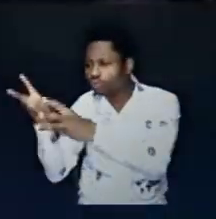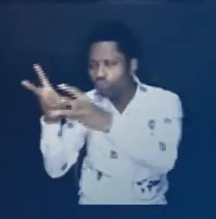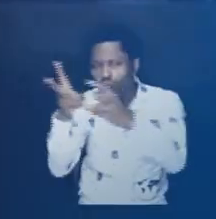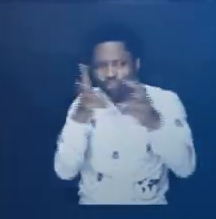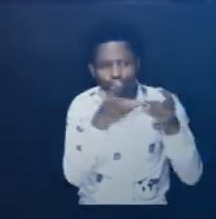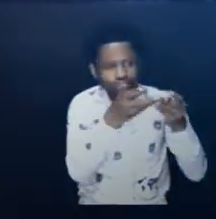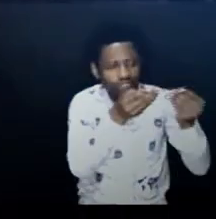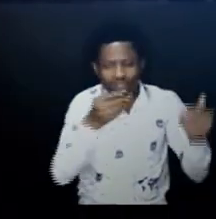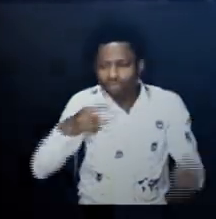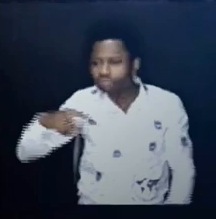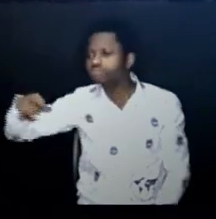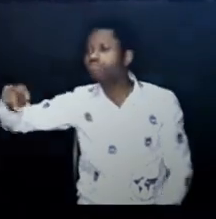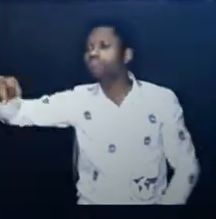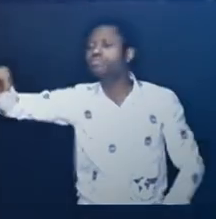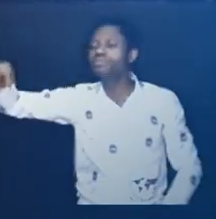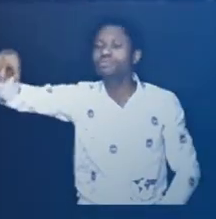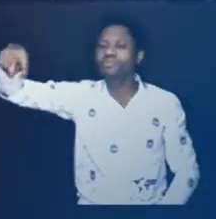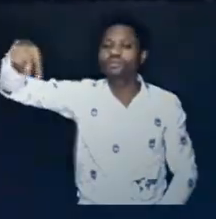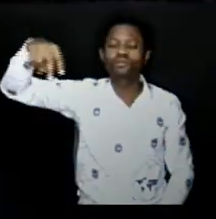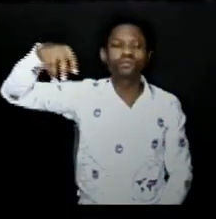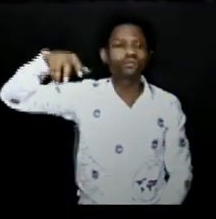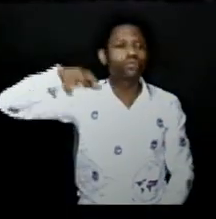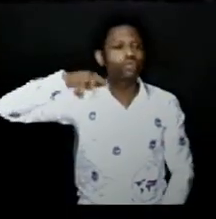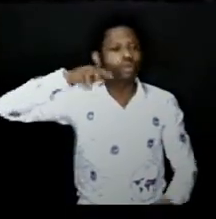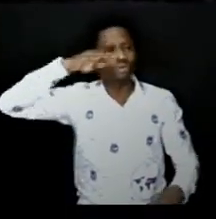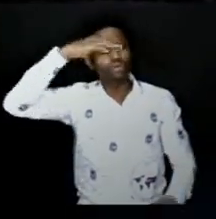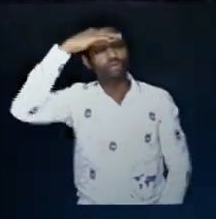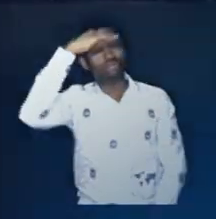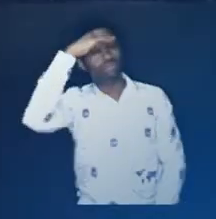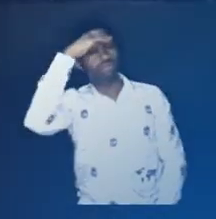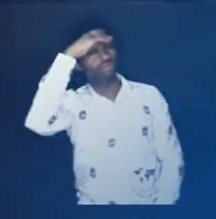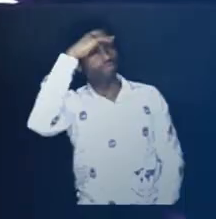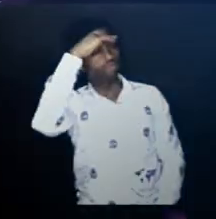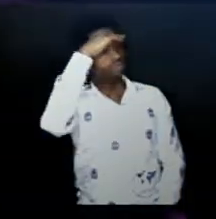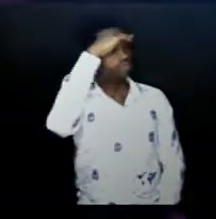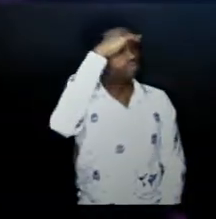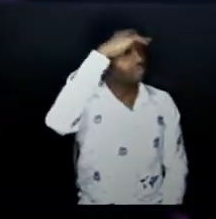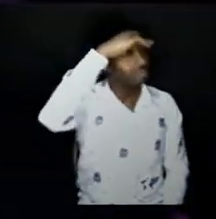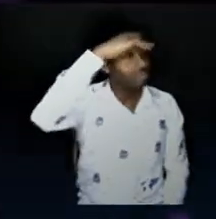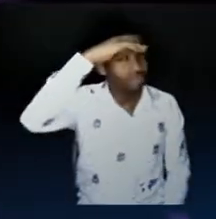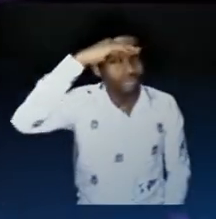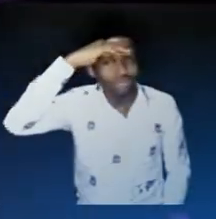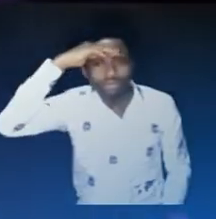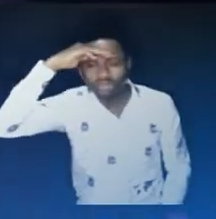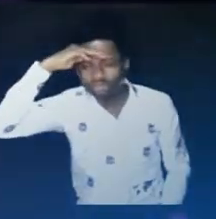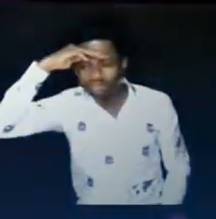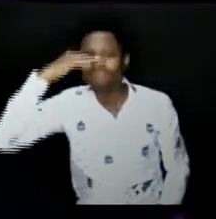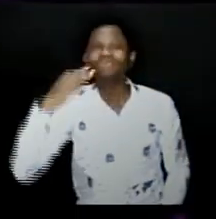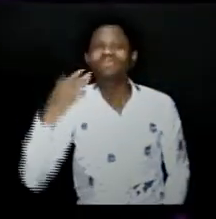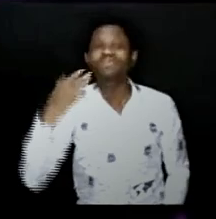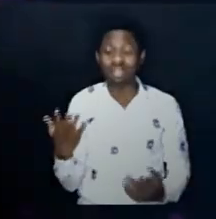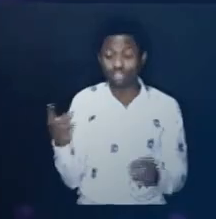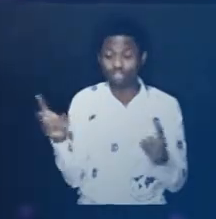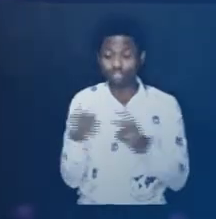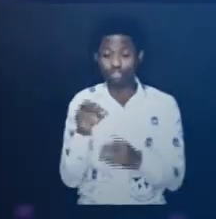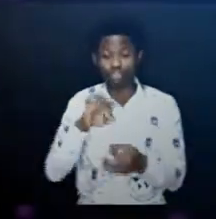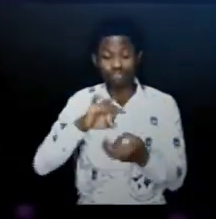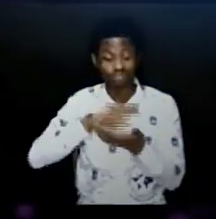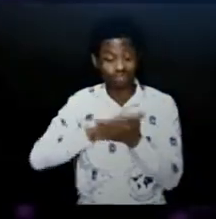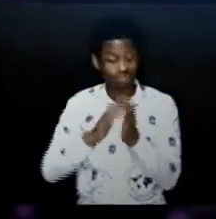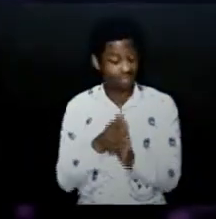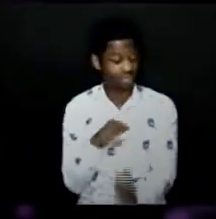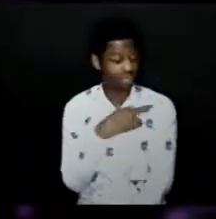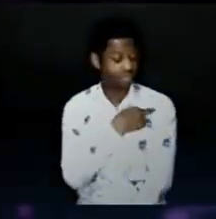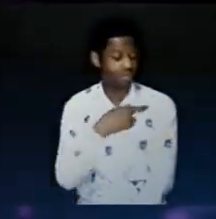And so, if by the grace of God we have been made royals, you cannot say you don't care